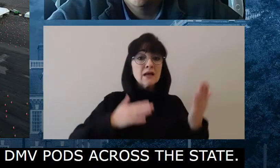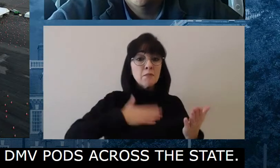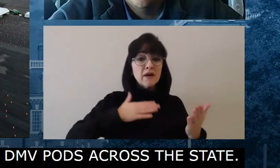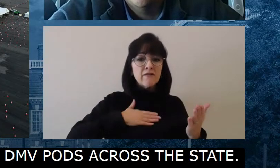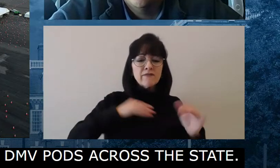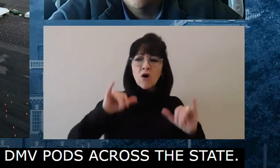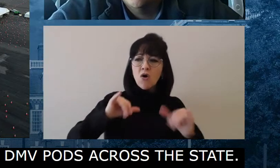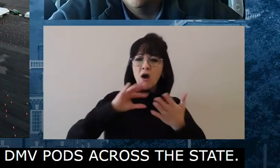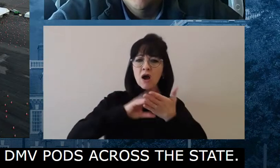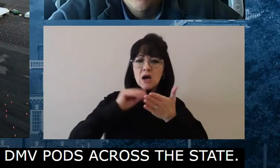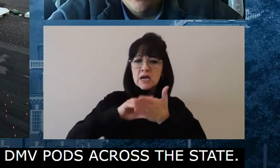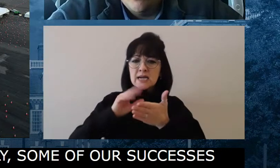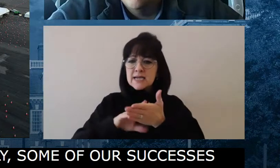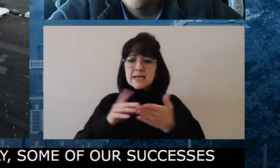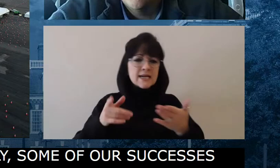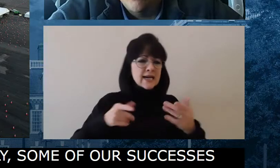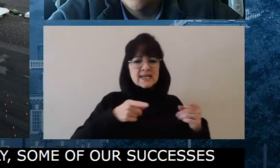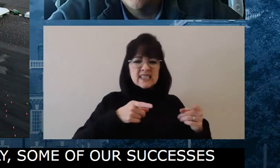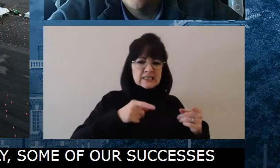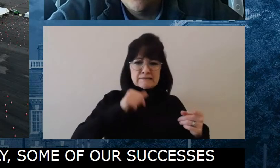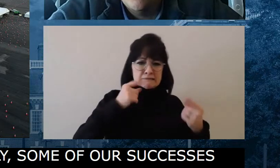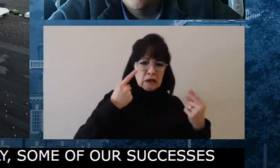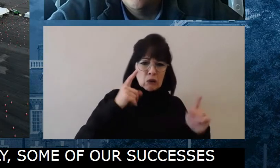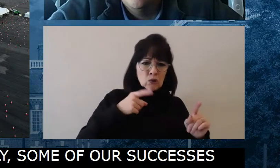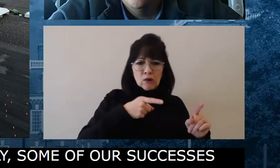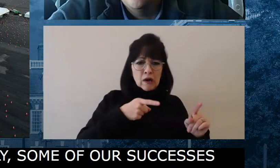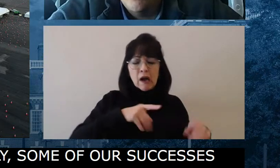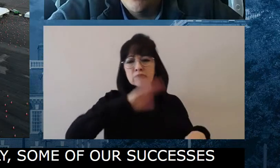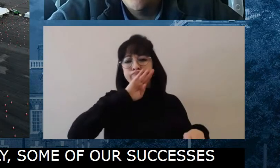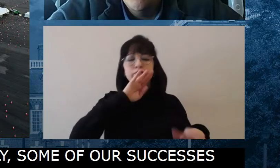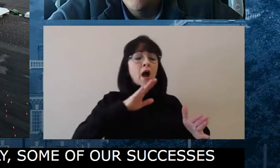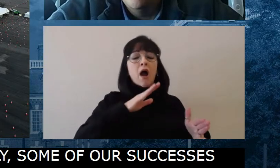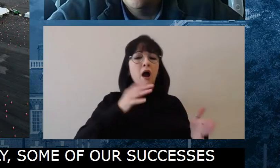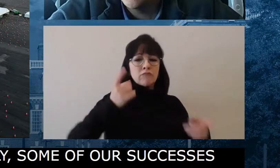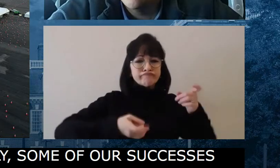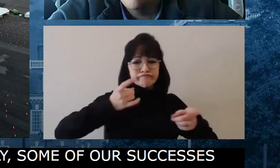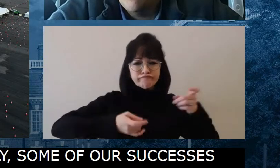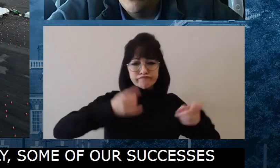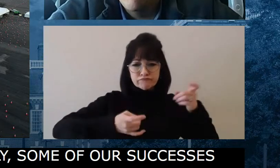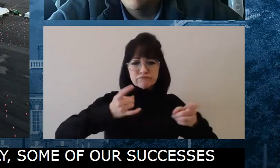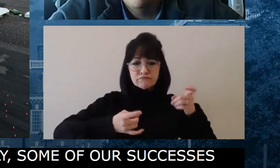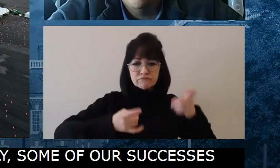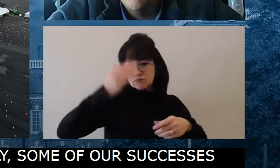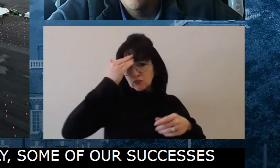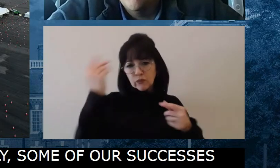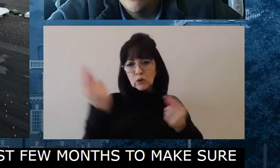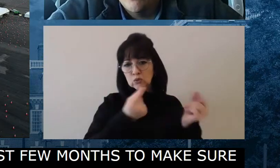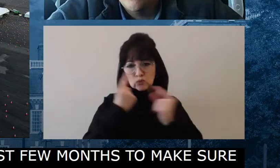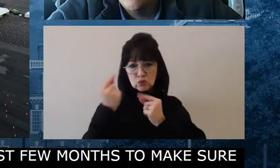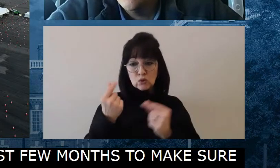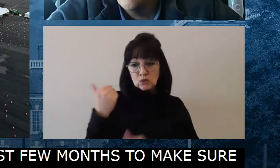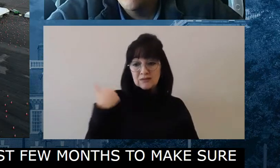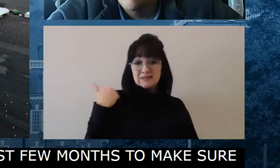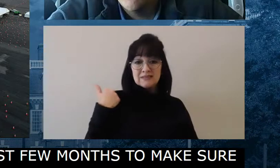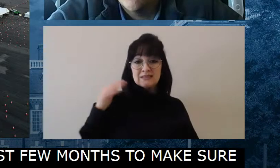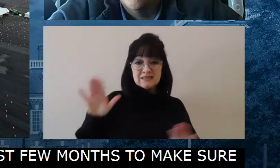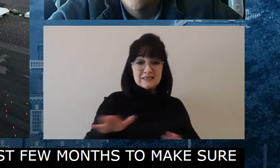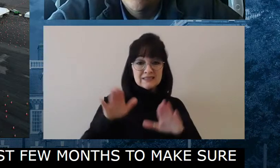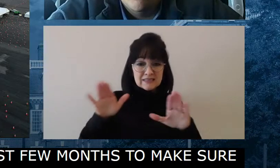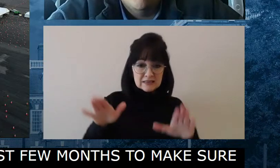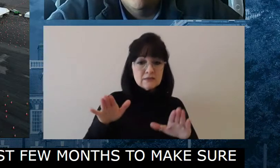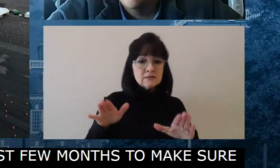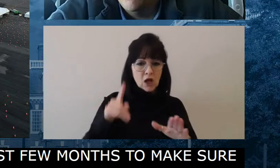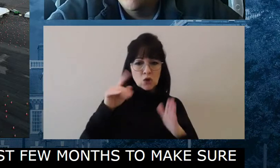make sure this is successful. Launched on Sunday, we did just under 1,500 people. We knew we wanted to ease into it, made